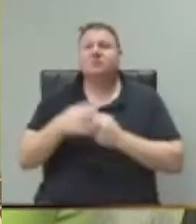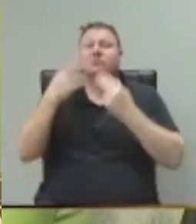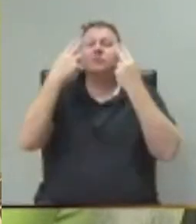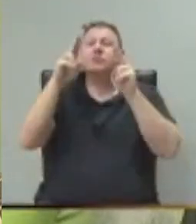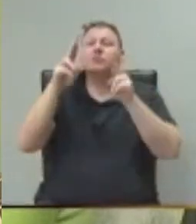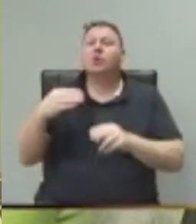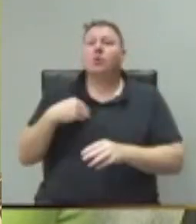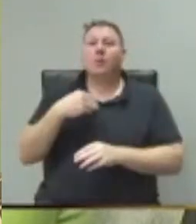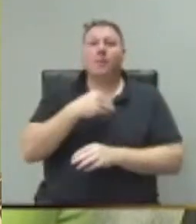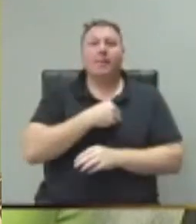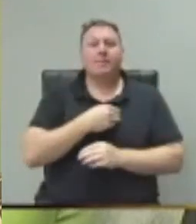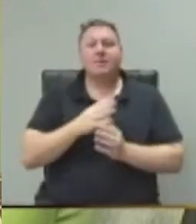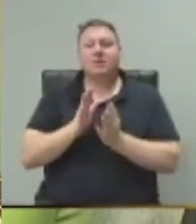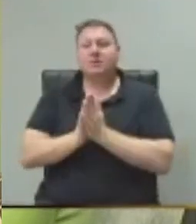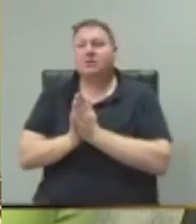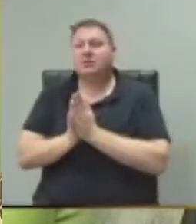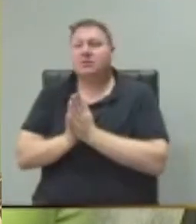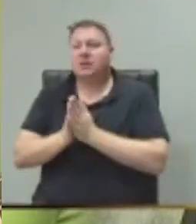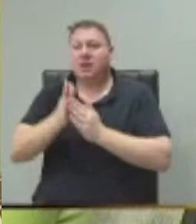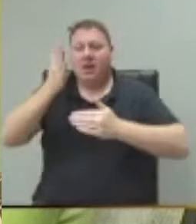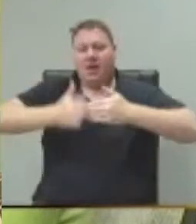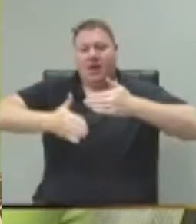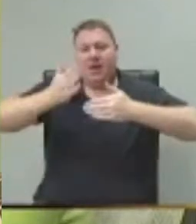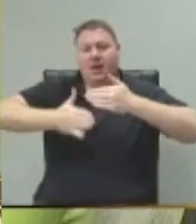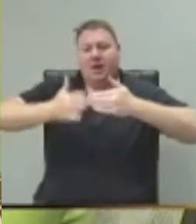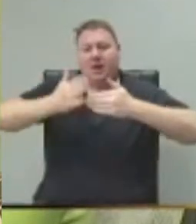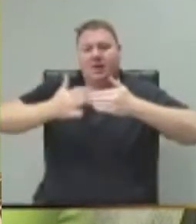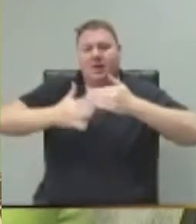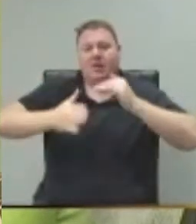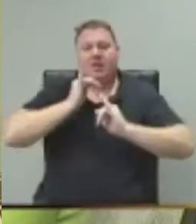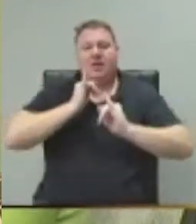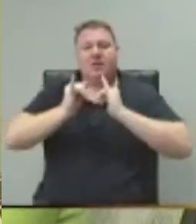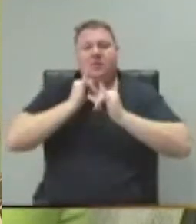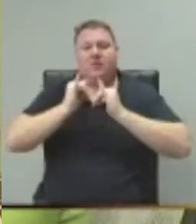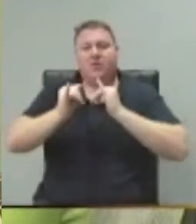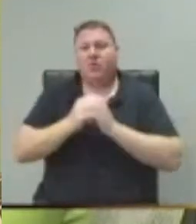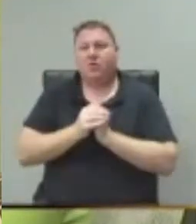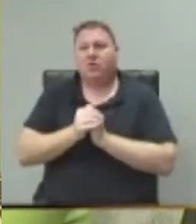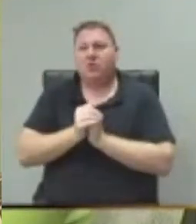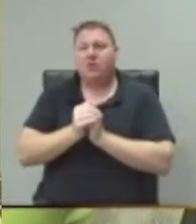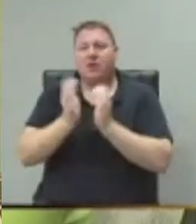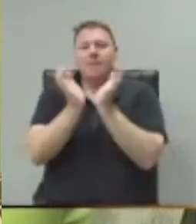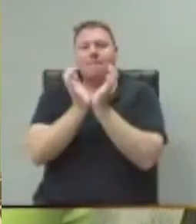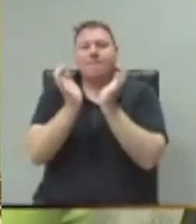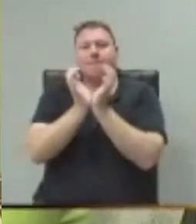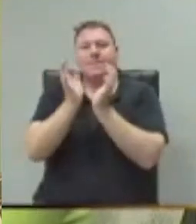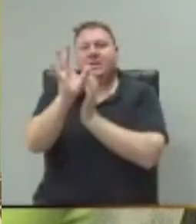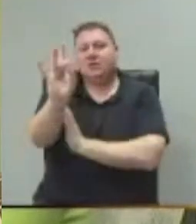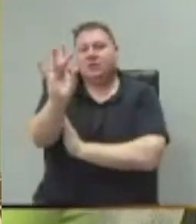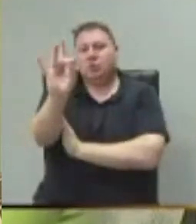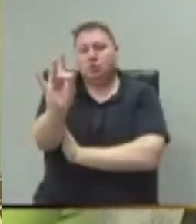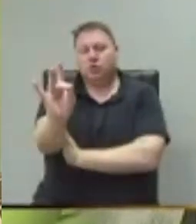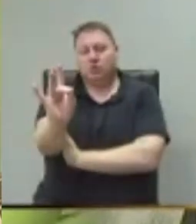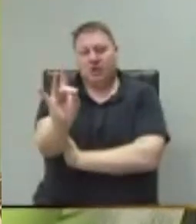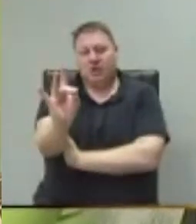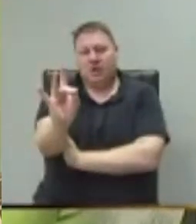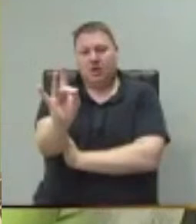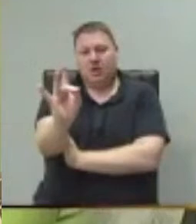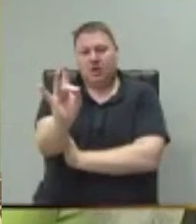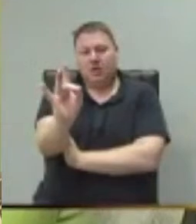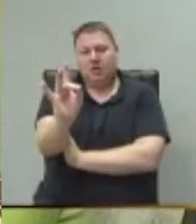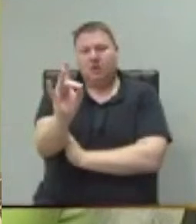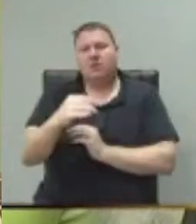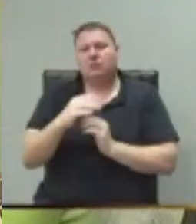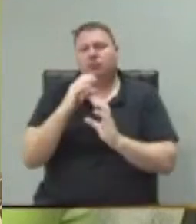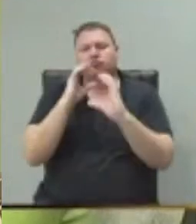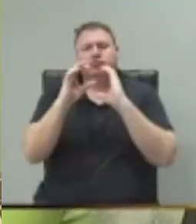Honorable members, I think we've come to the end of our interviews. We'll be meeting Tuesday.